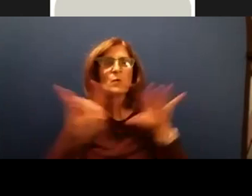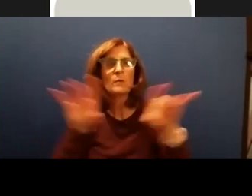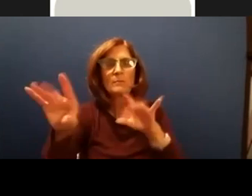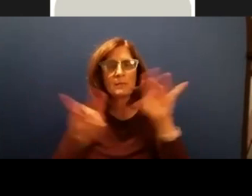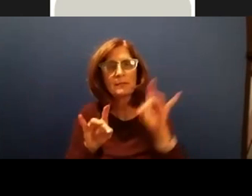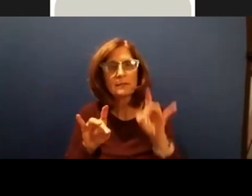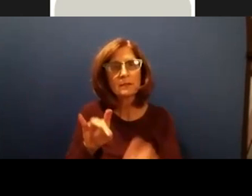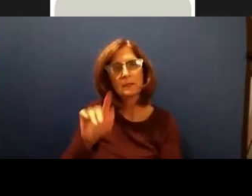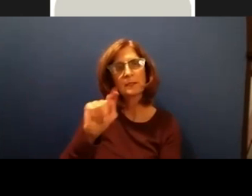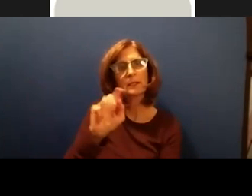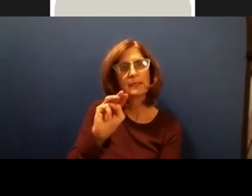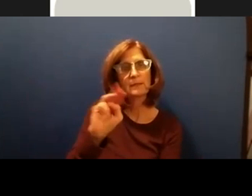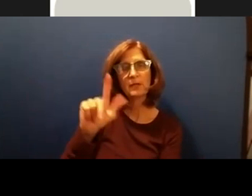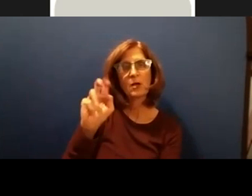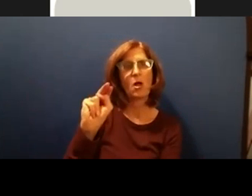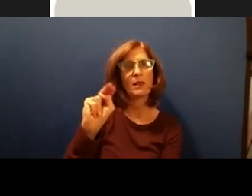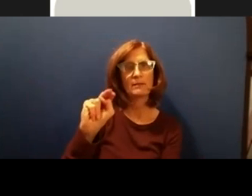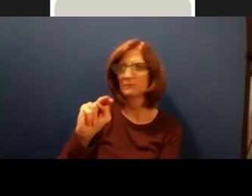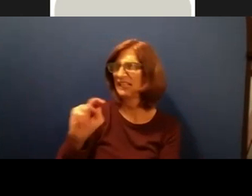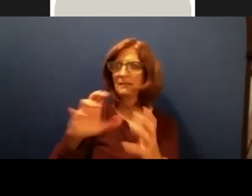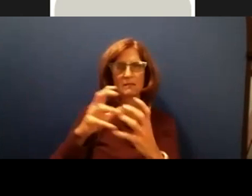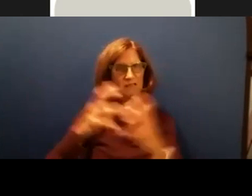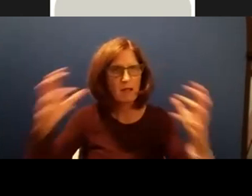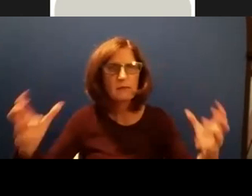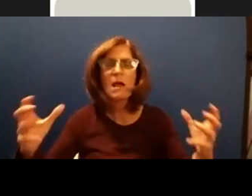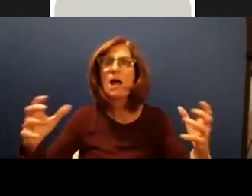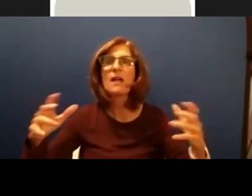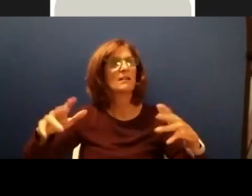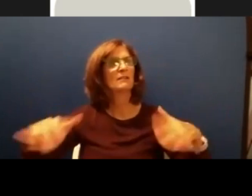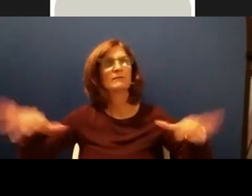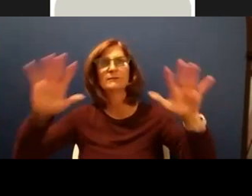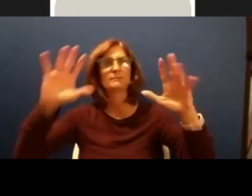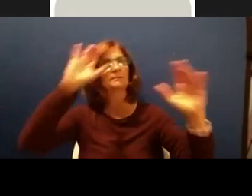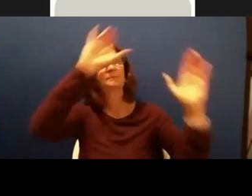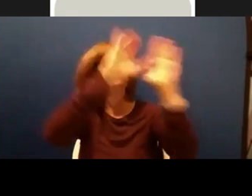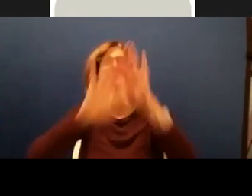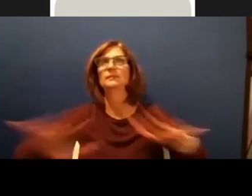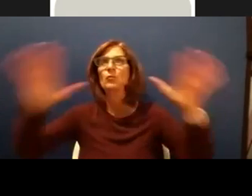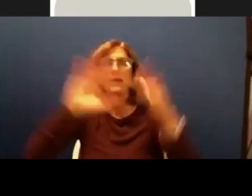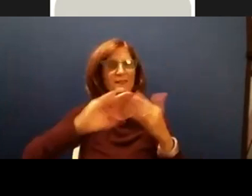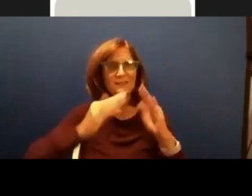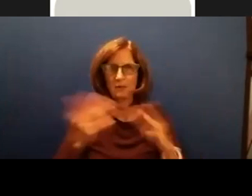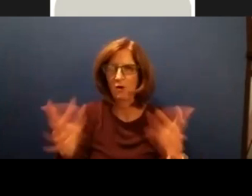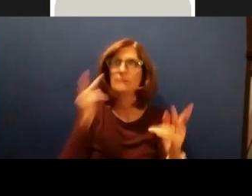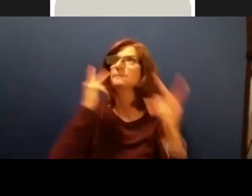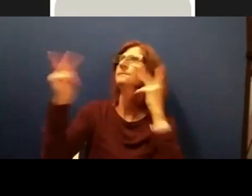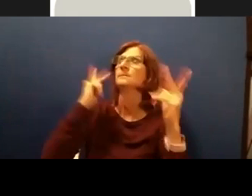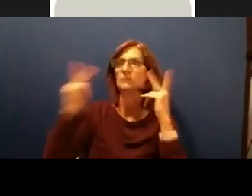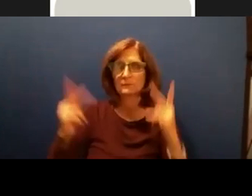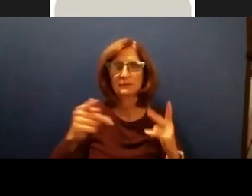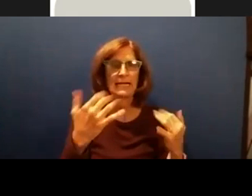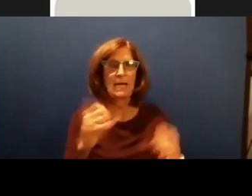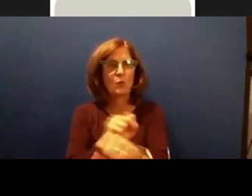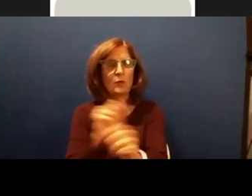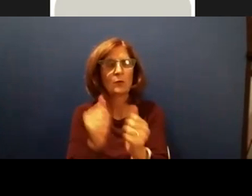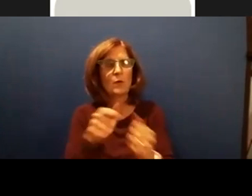a local artist who does a lot of public work. You've probably seen his work around the city. And we're currently working with the community